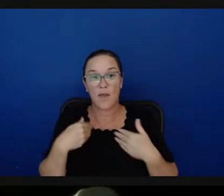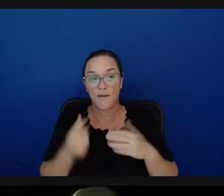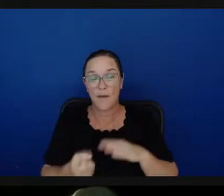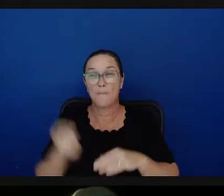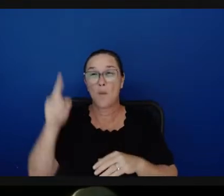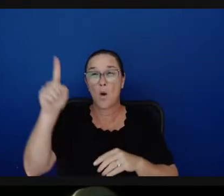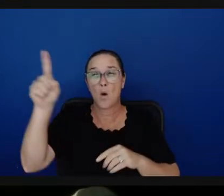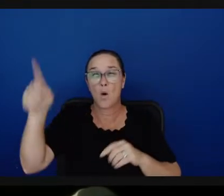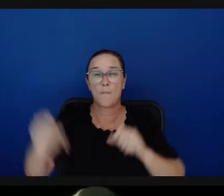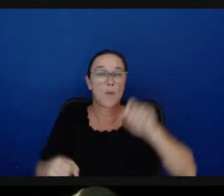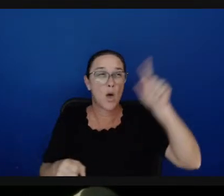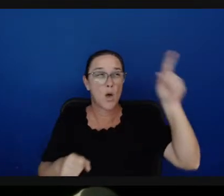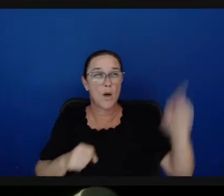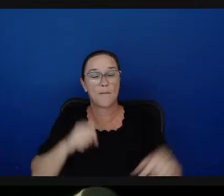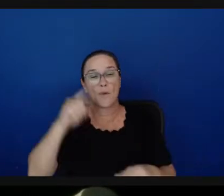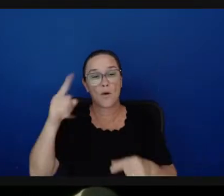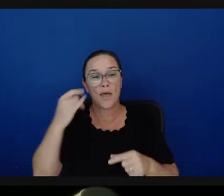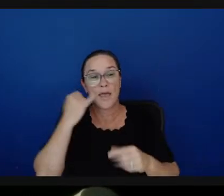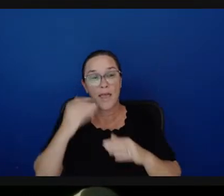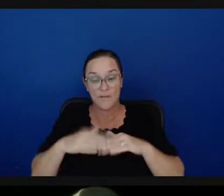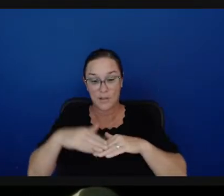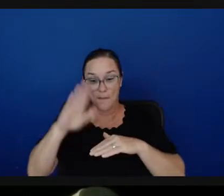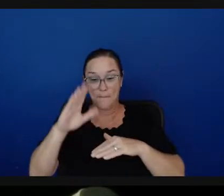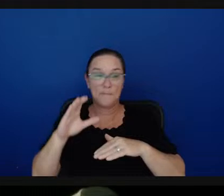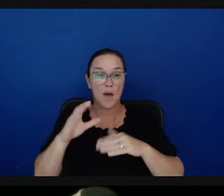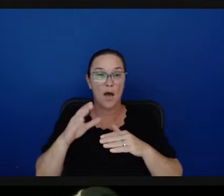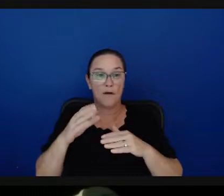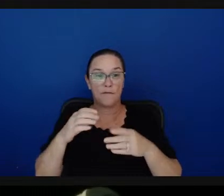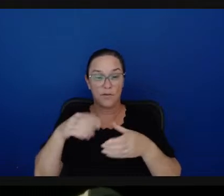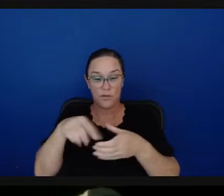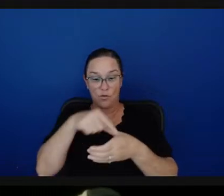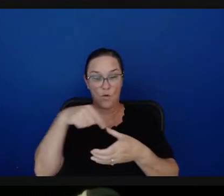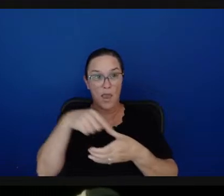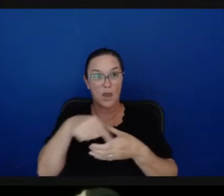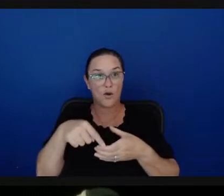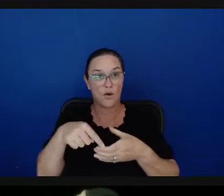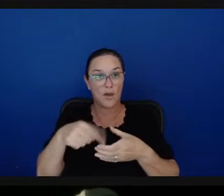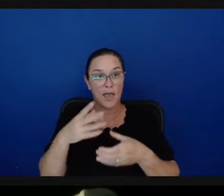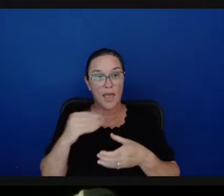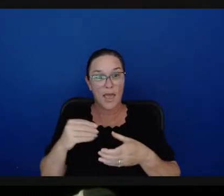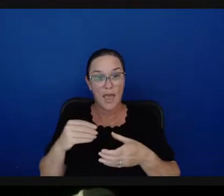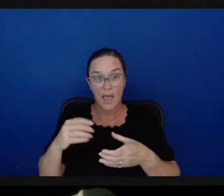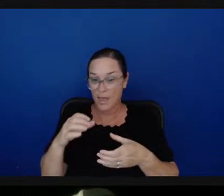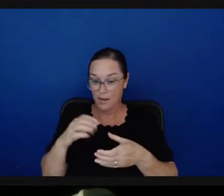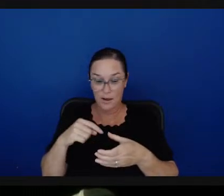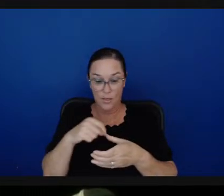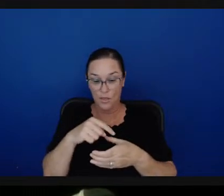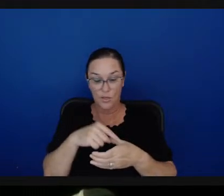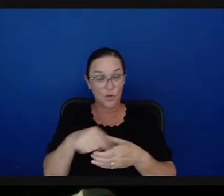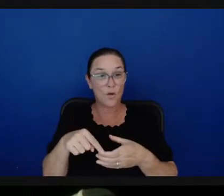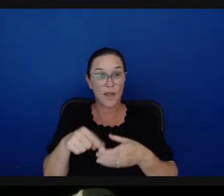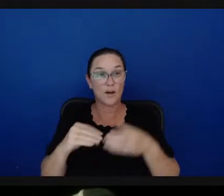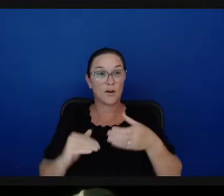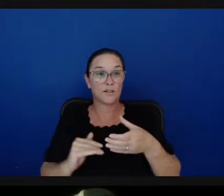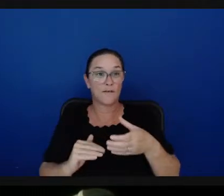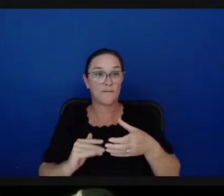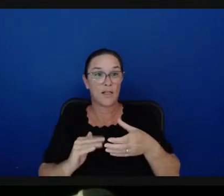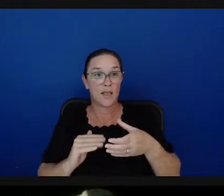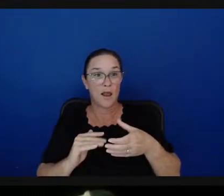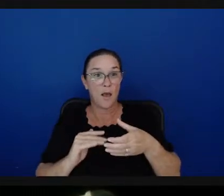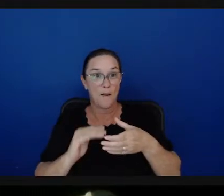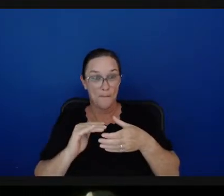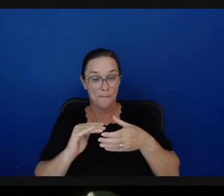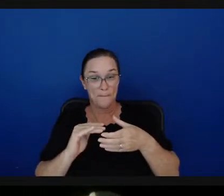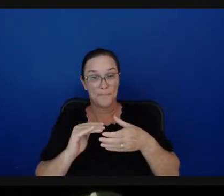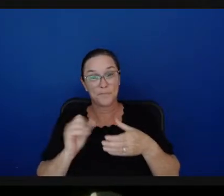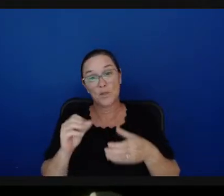put material above the crater walls. And the crater is filling up, and it's happened already a couple of times. So, you know, it's a great